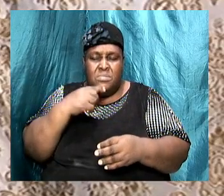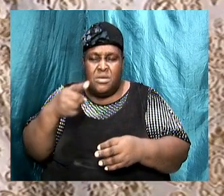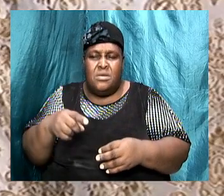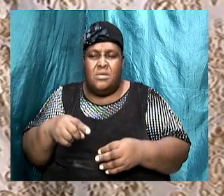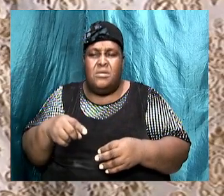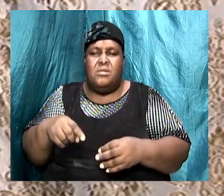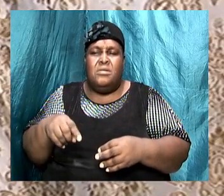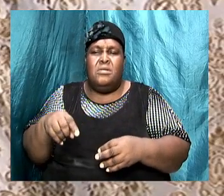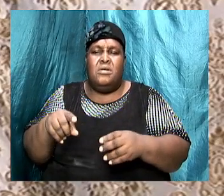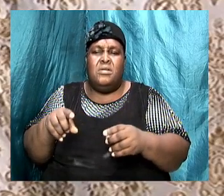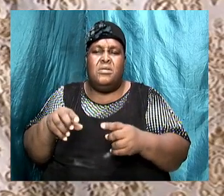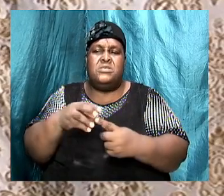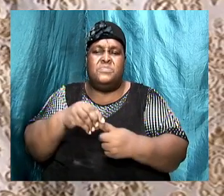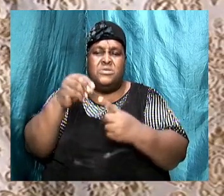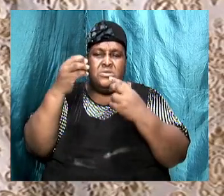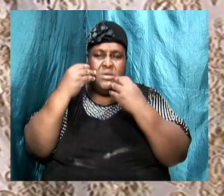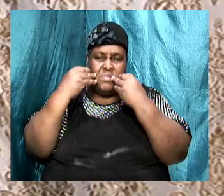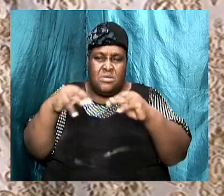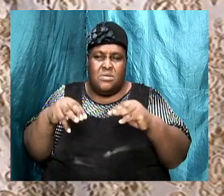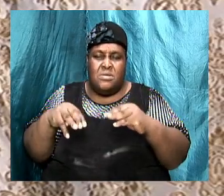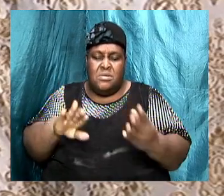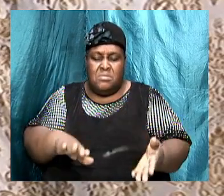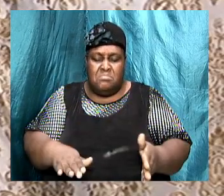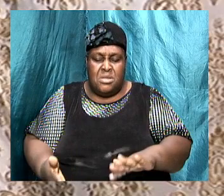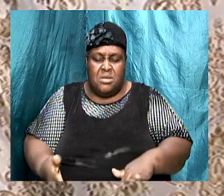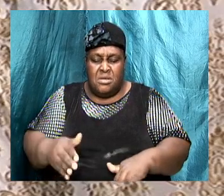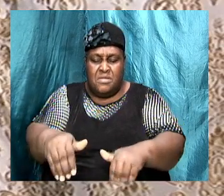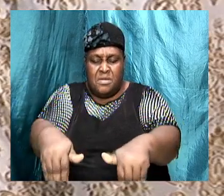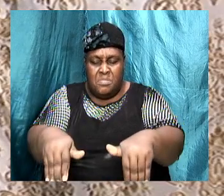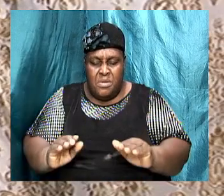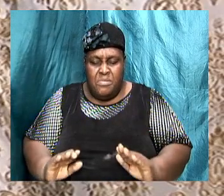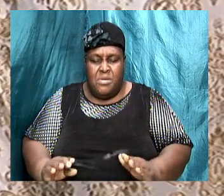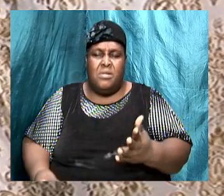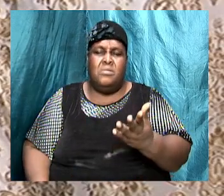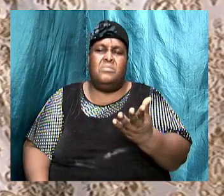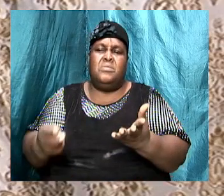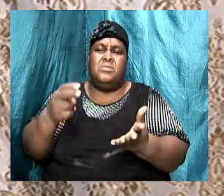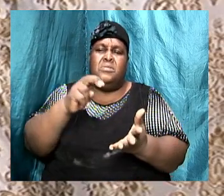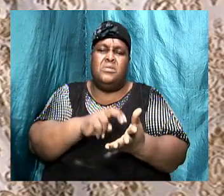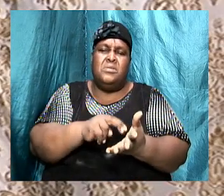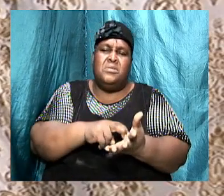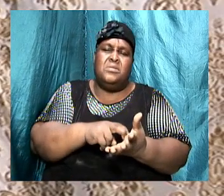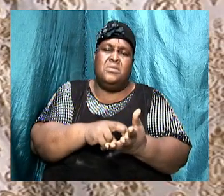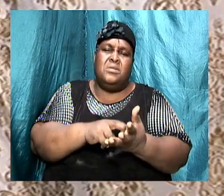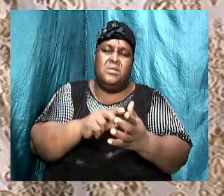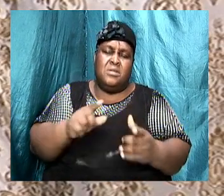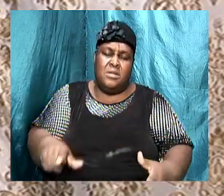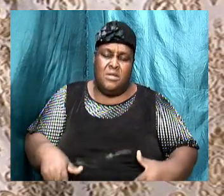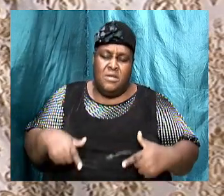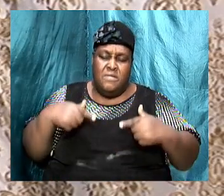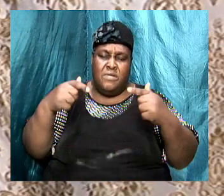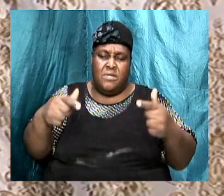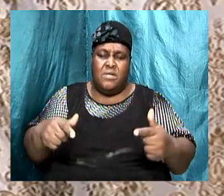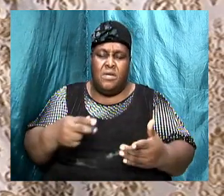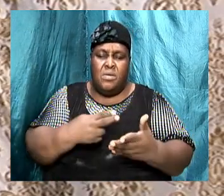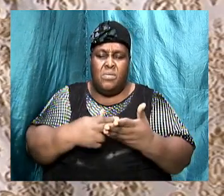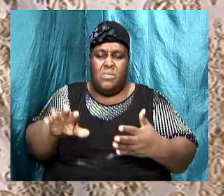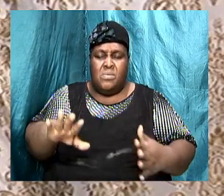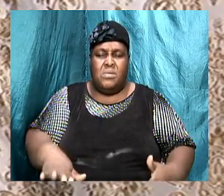burial, resurrection, and ascension of Jesus Christ.